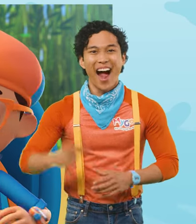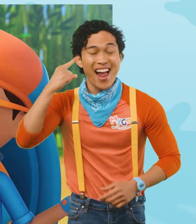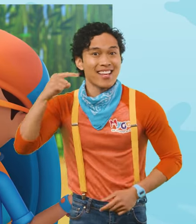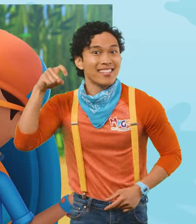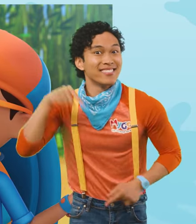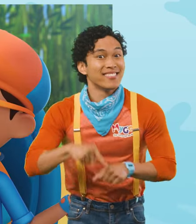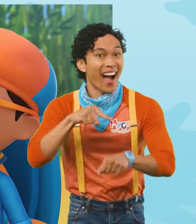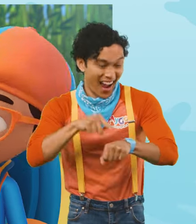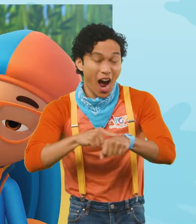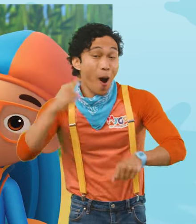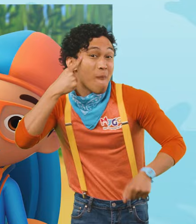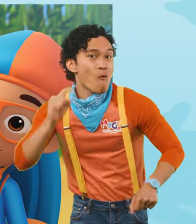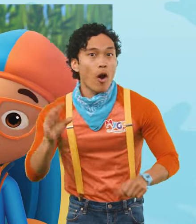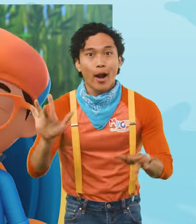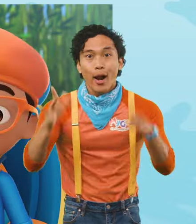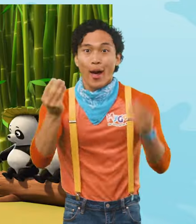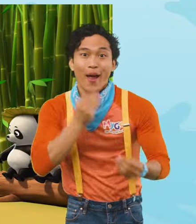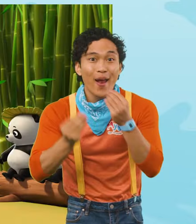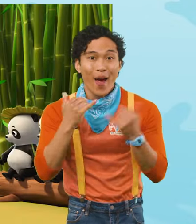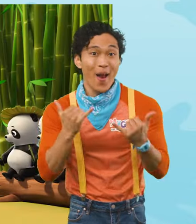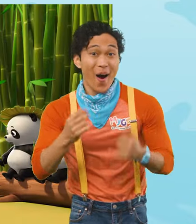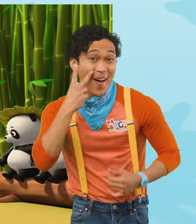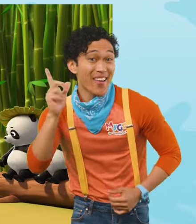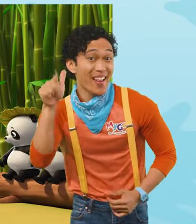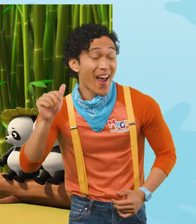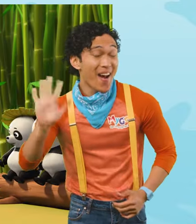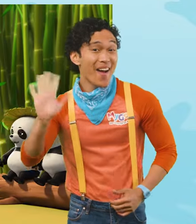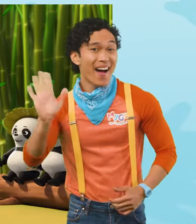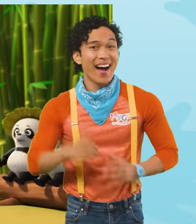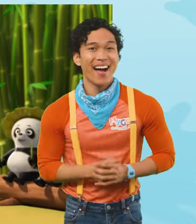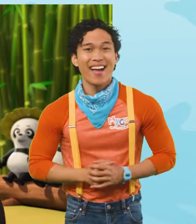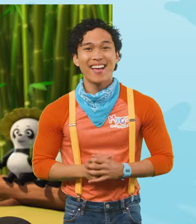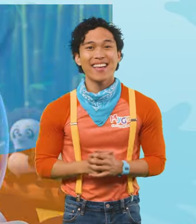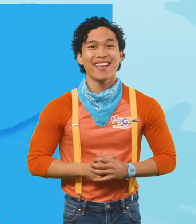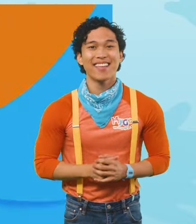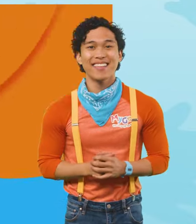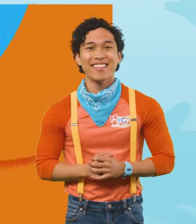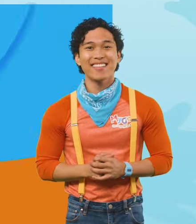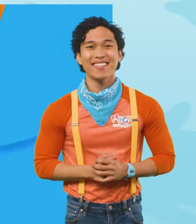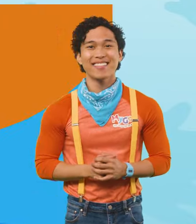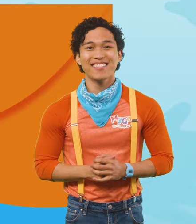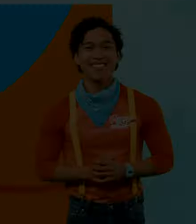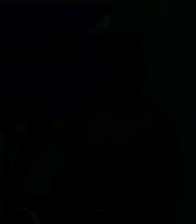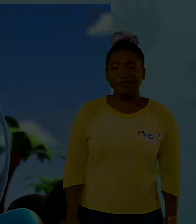I think it's time for a snack of our own. See you later. Bye-bye, Bye.